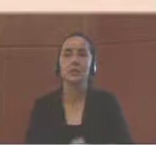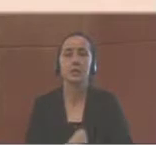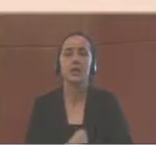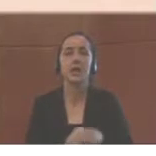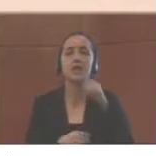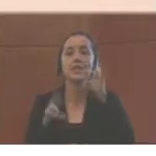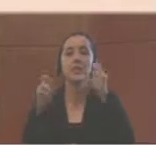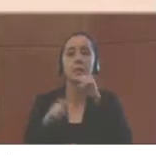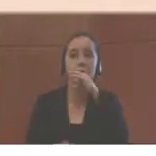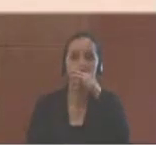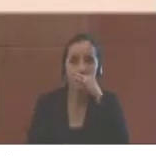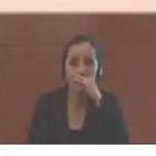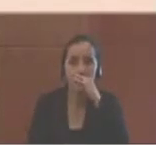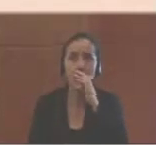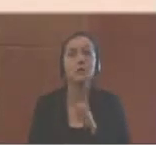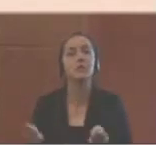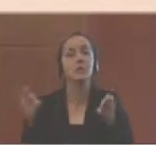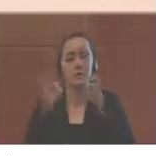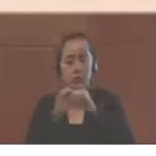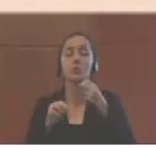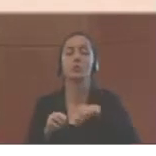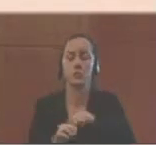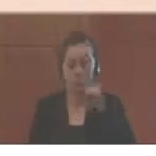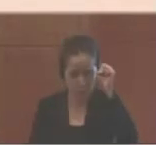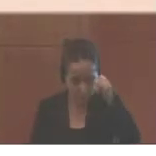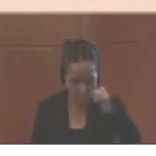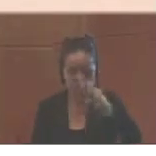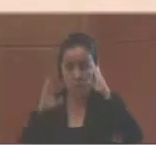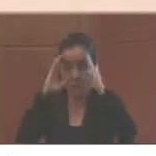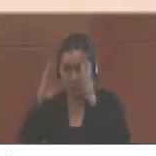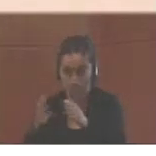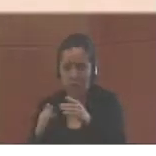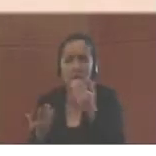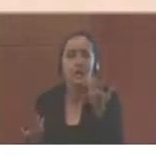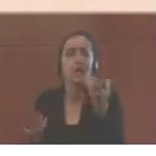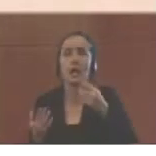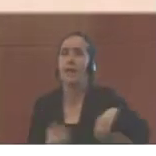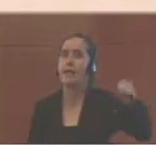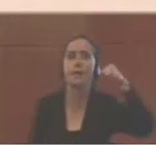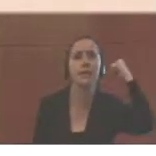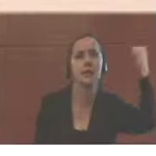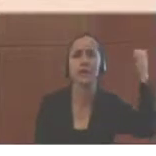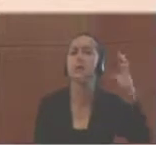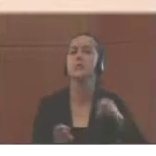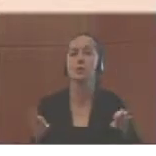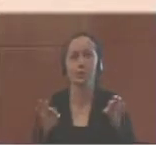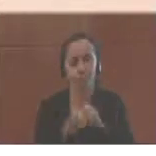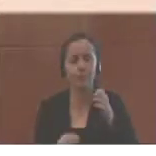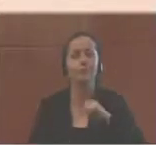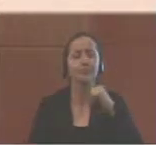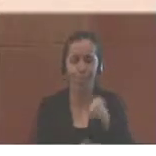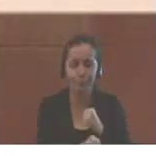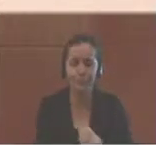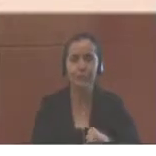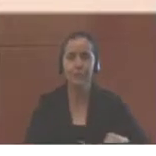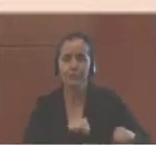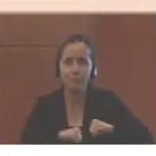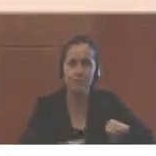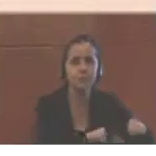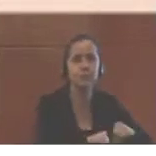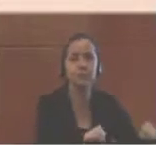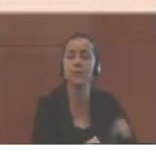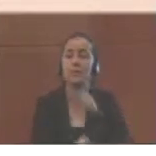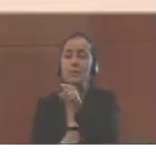sure, especially on issues that have to do with children, that we will take into consideration your requirements and that we are